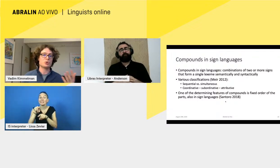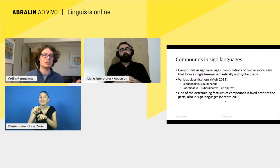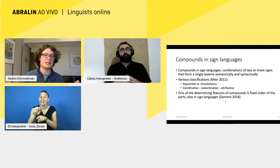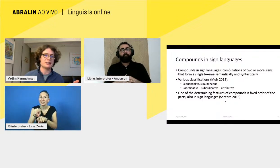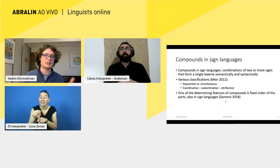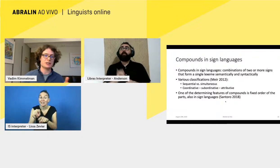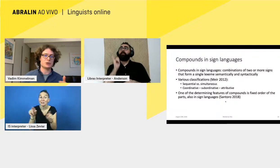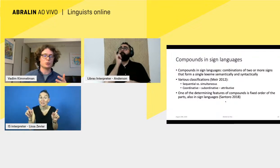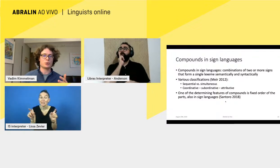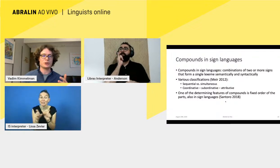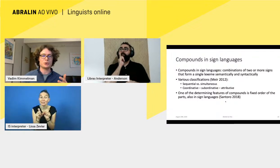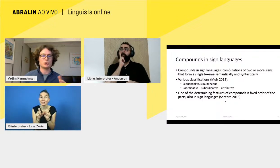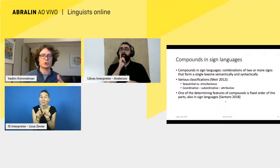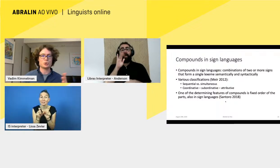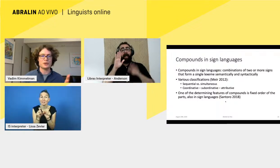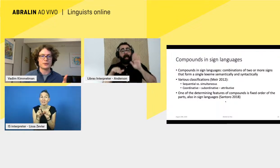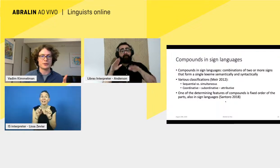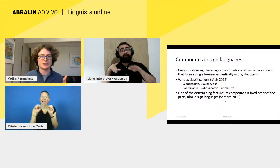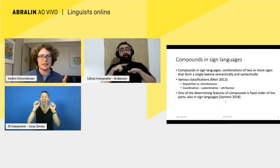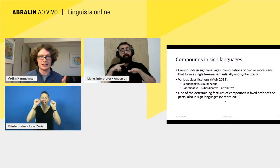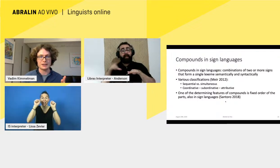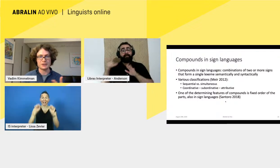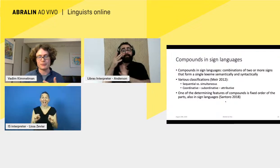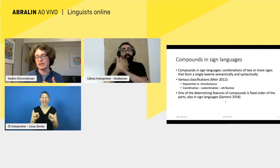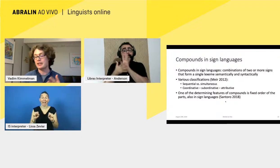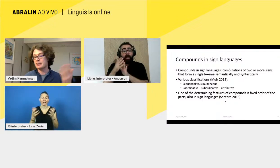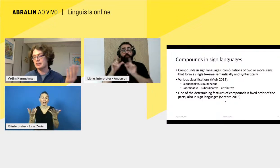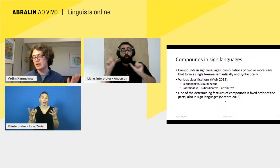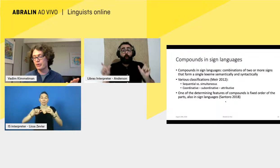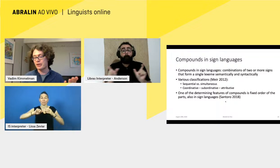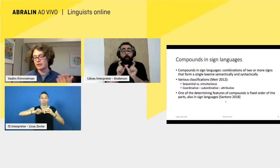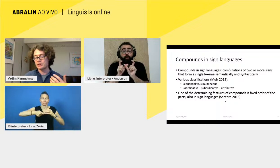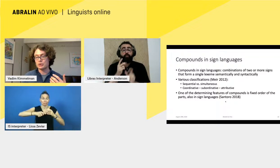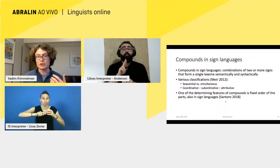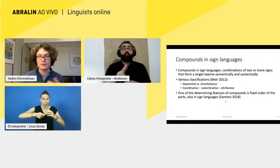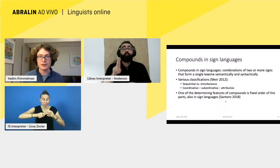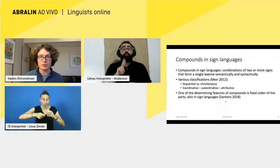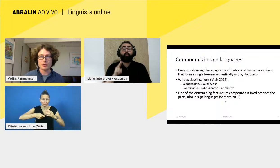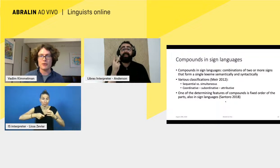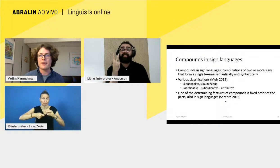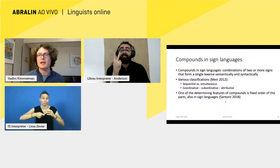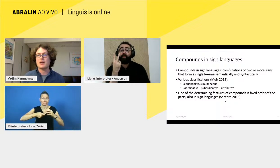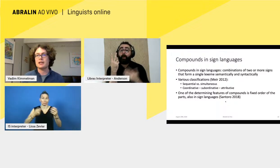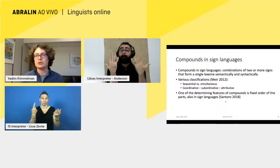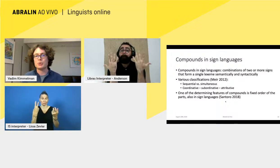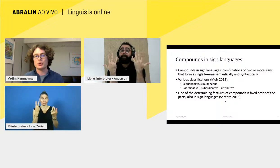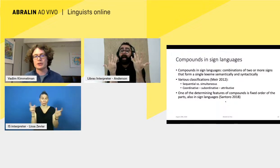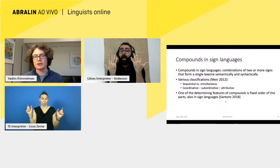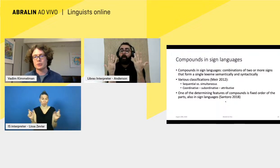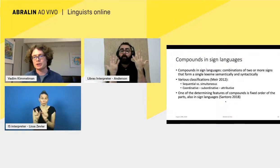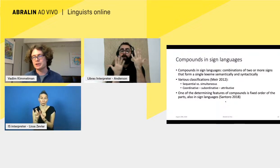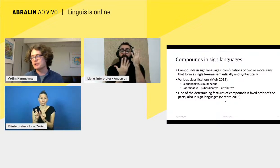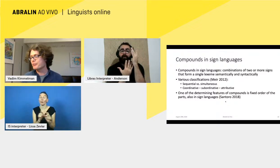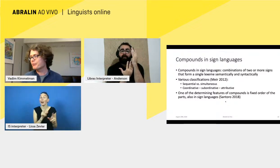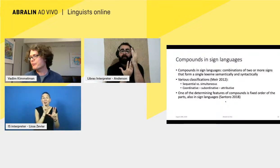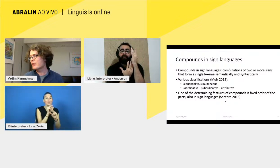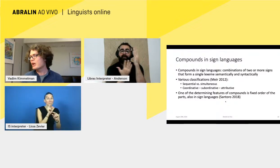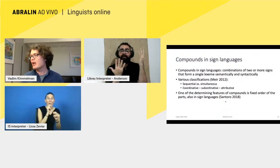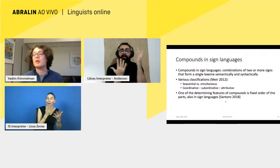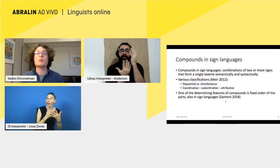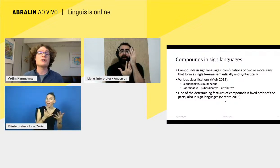used simultaneously to produce two different signs. And that is something that is not available in spoken